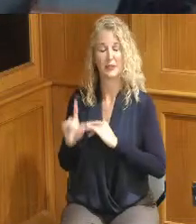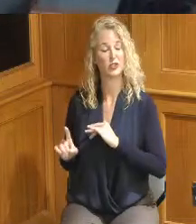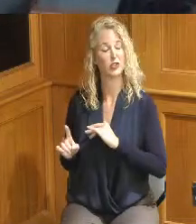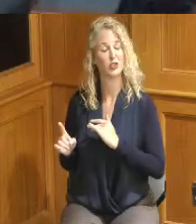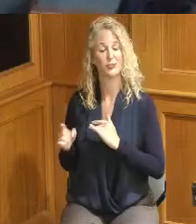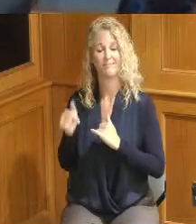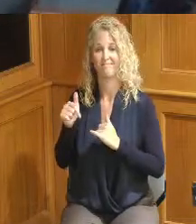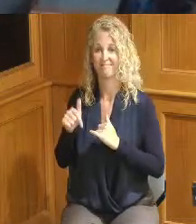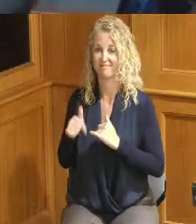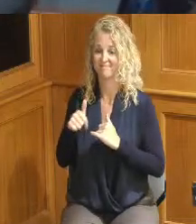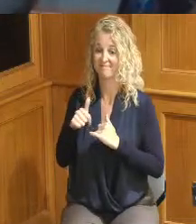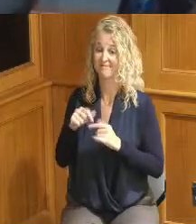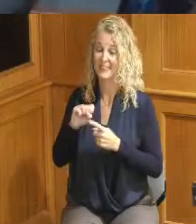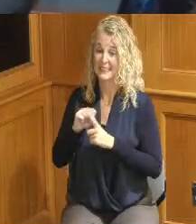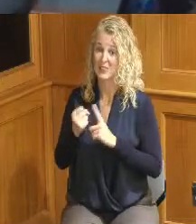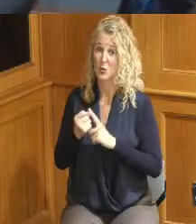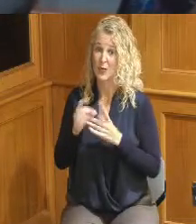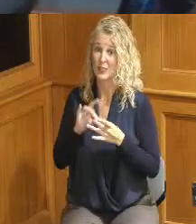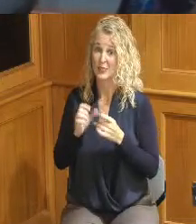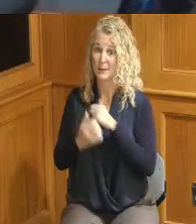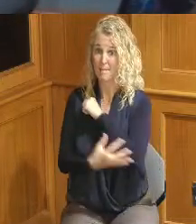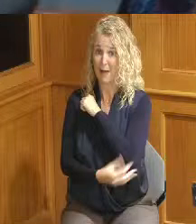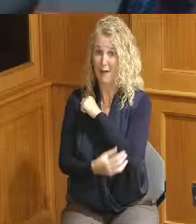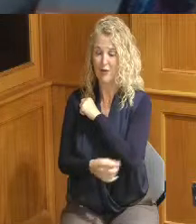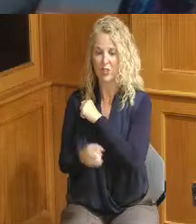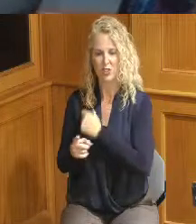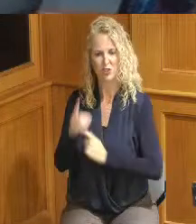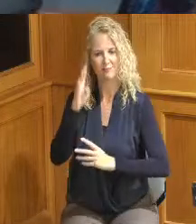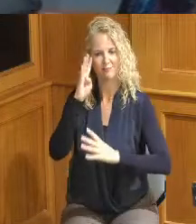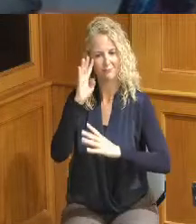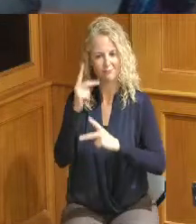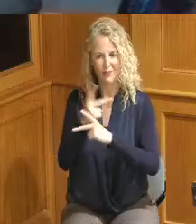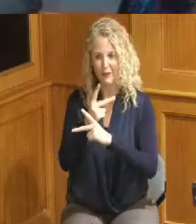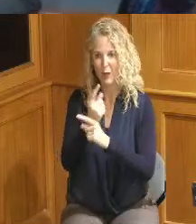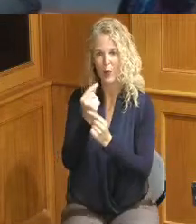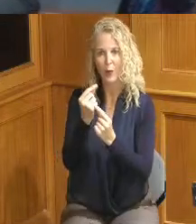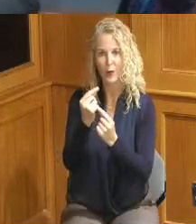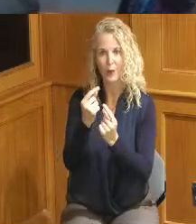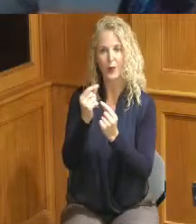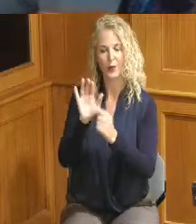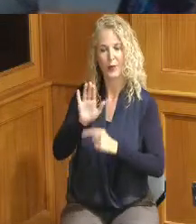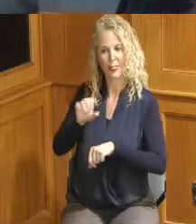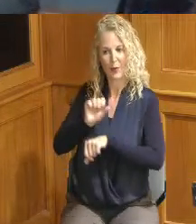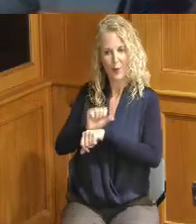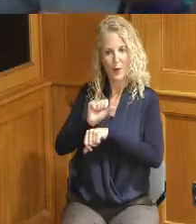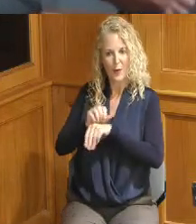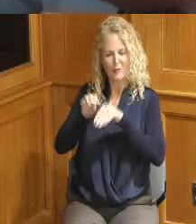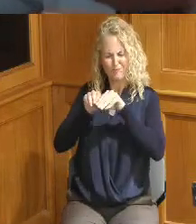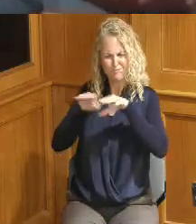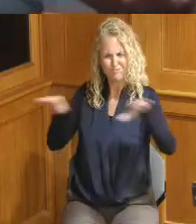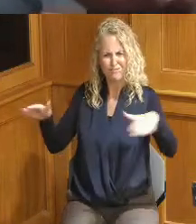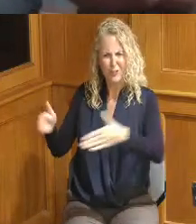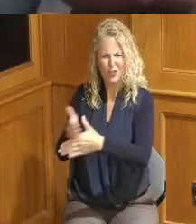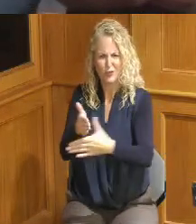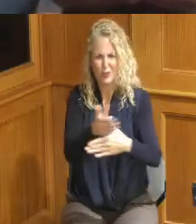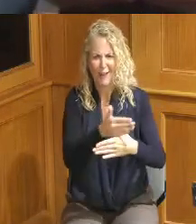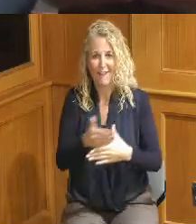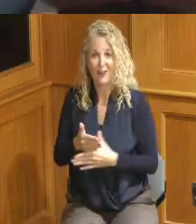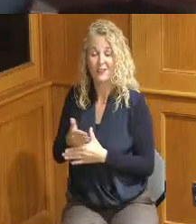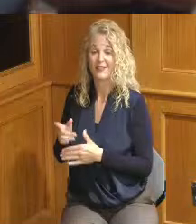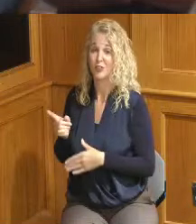the issue of poverty by leveraging creative outreach and maximizing the impact of available resources.